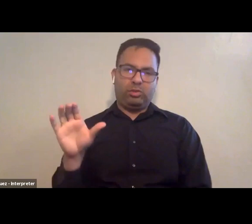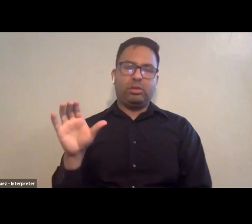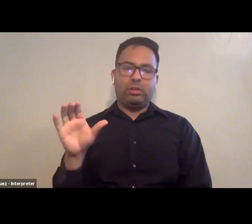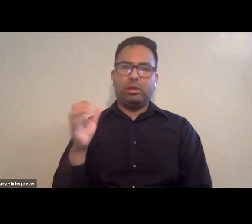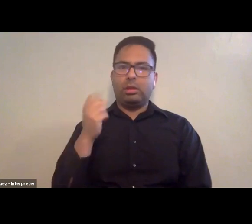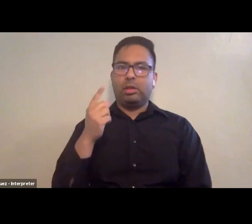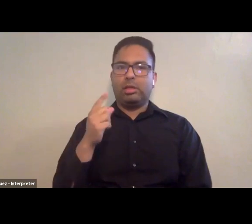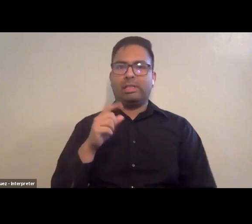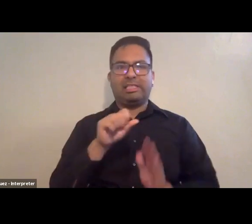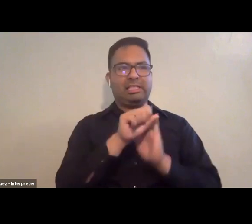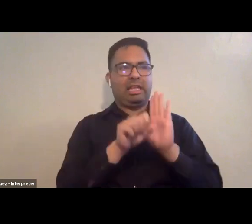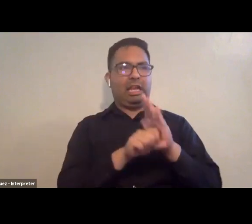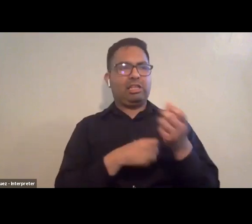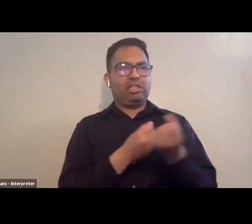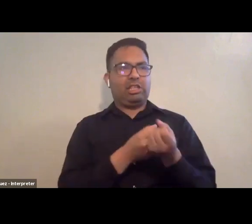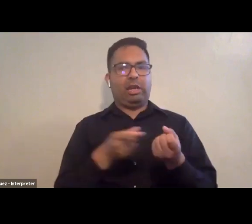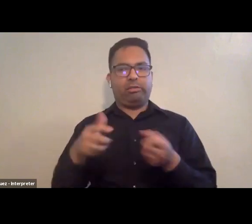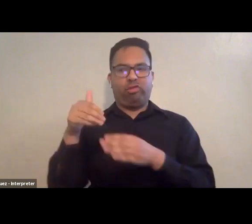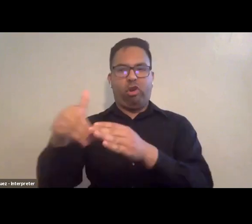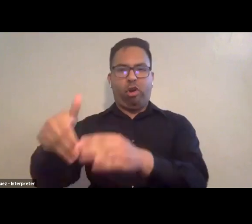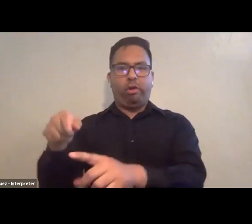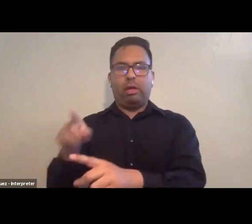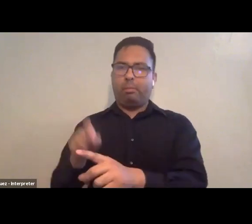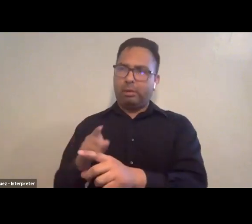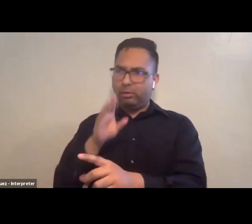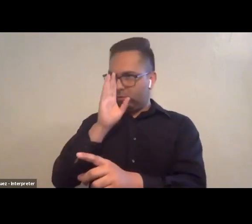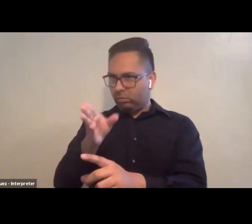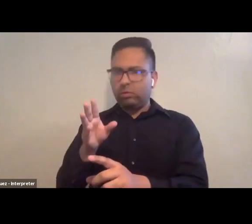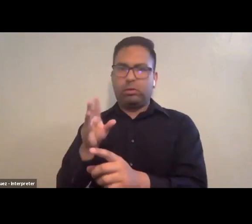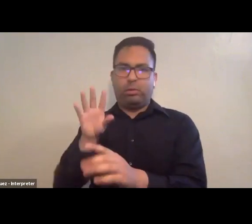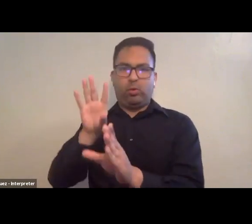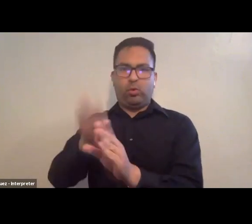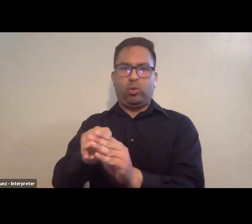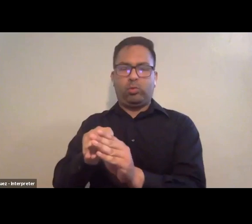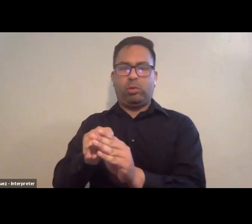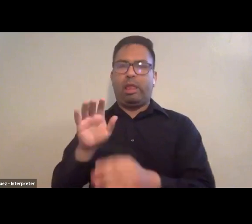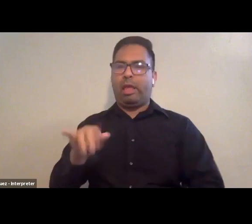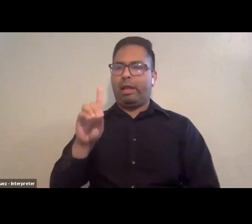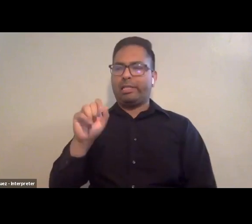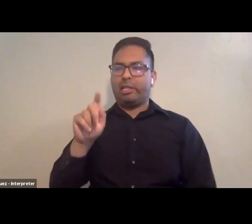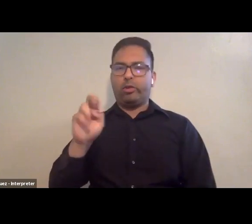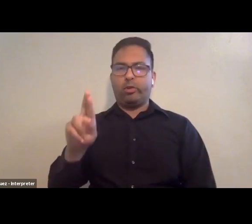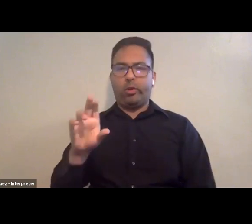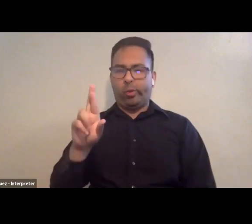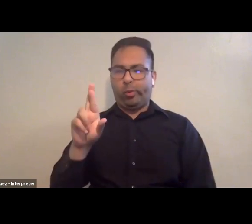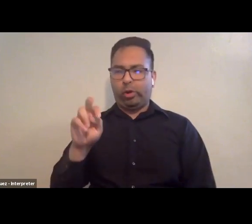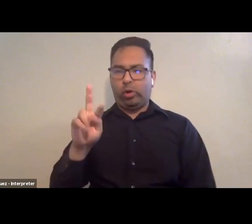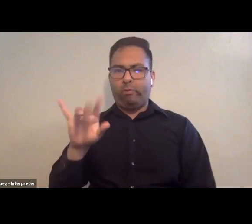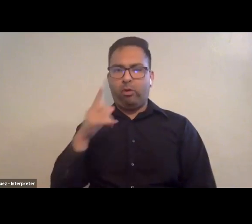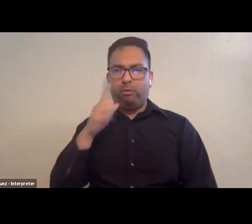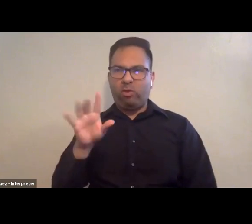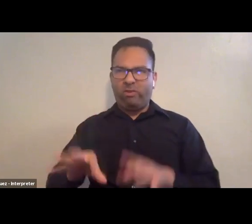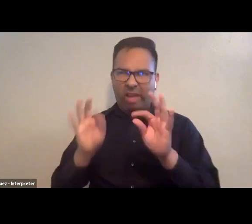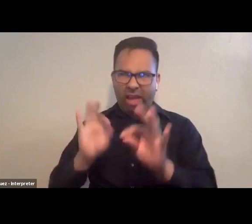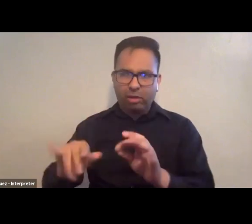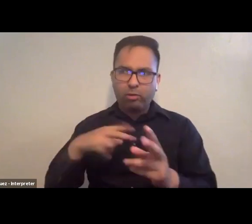State-sanctioned archives need to directly participate in the disaster recovery needed to search and find the voices that have